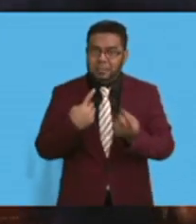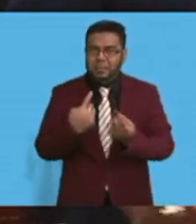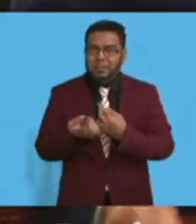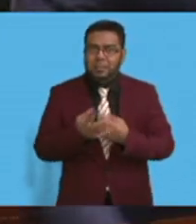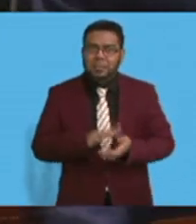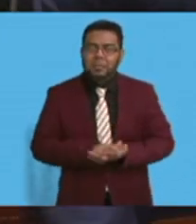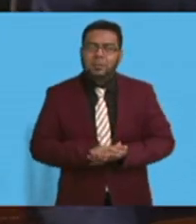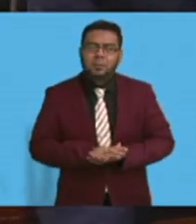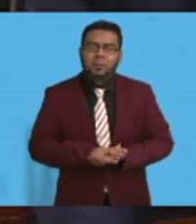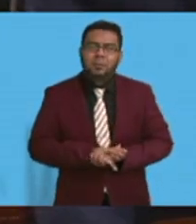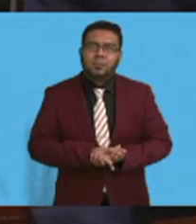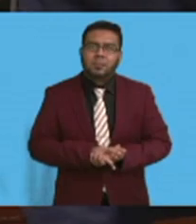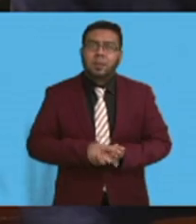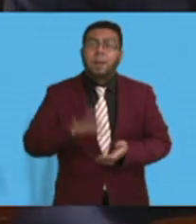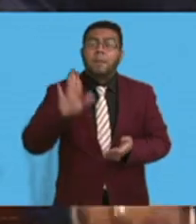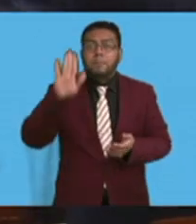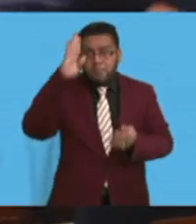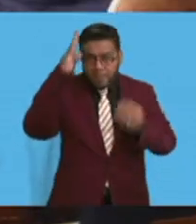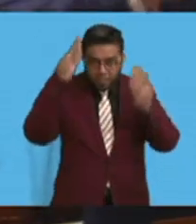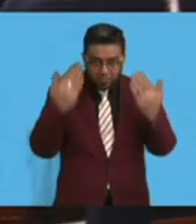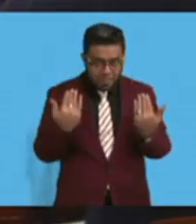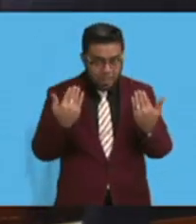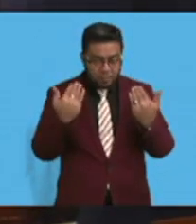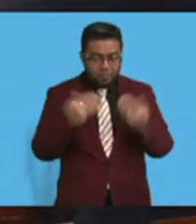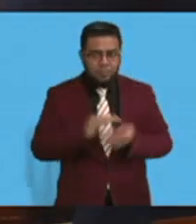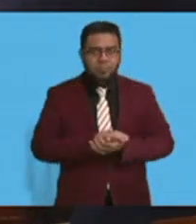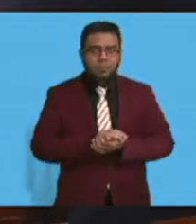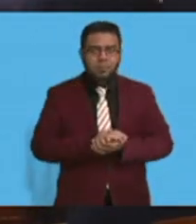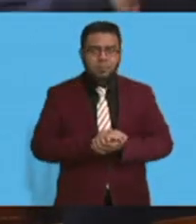Sun. Madam Speaker,